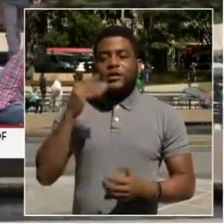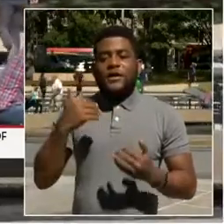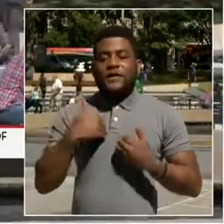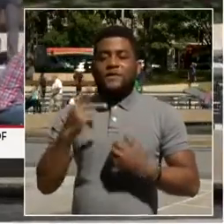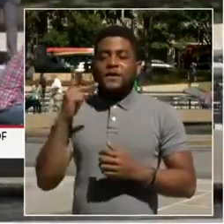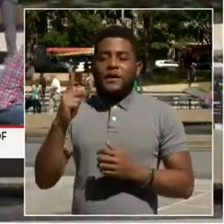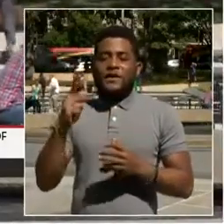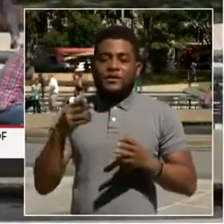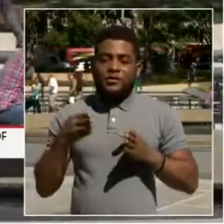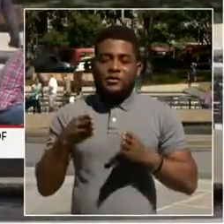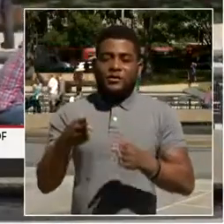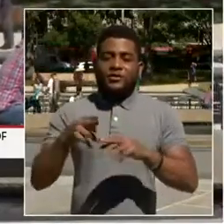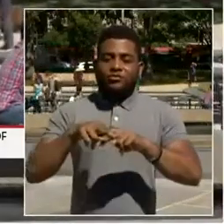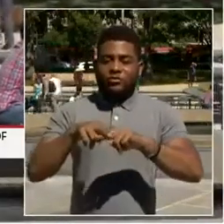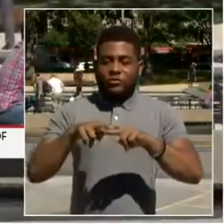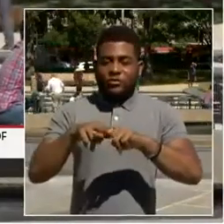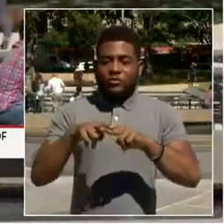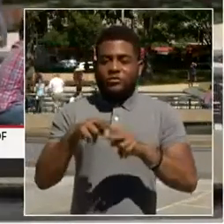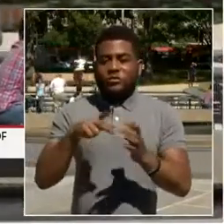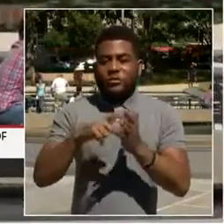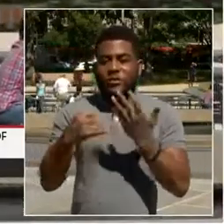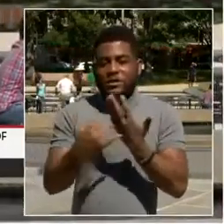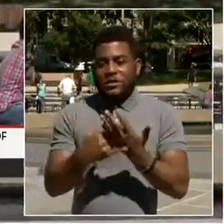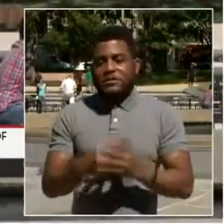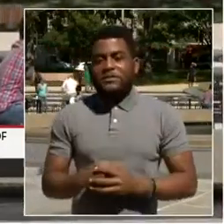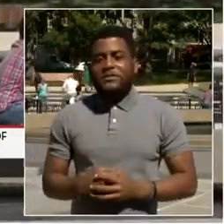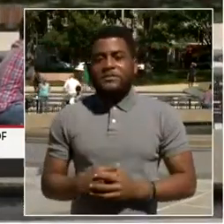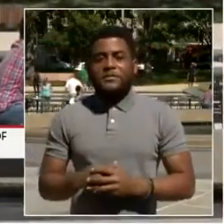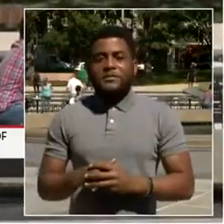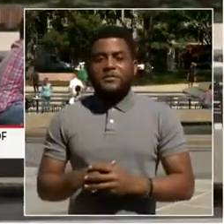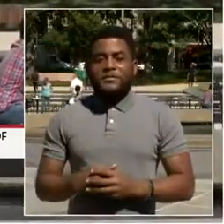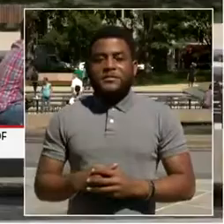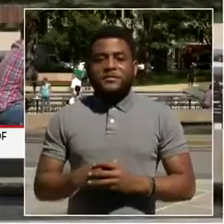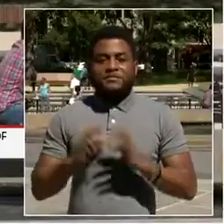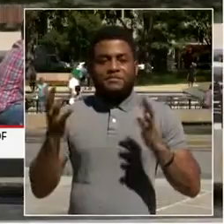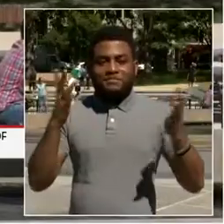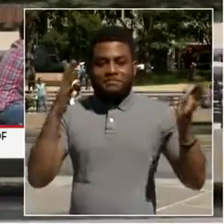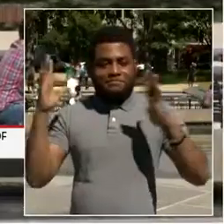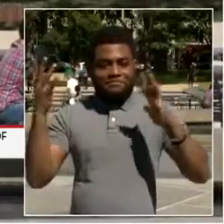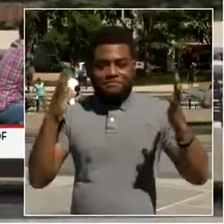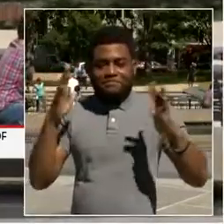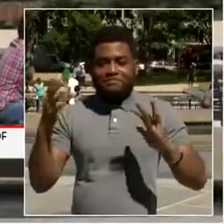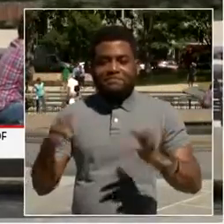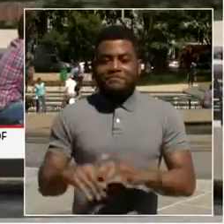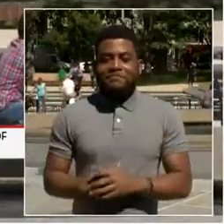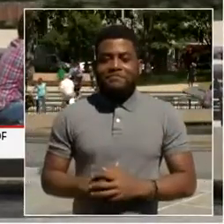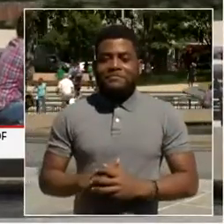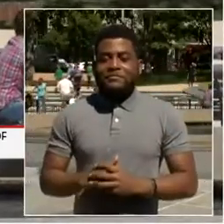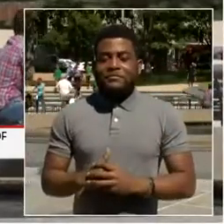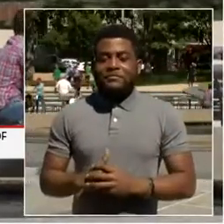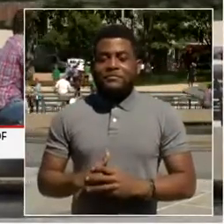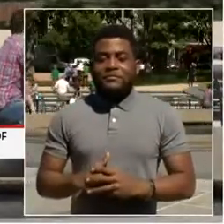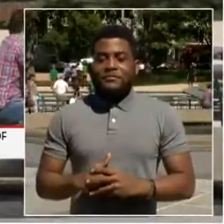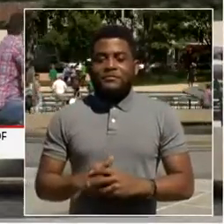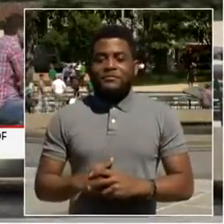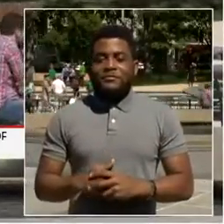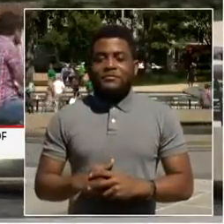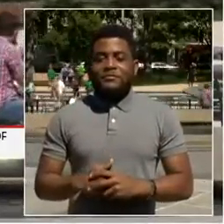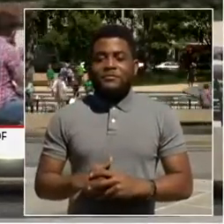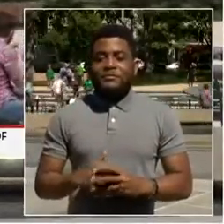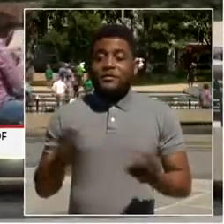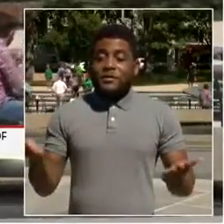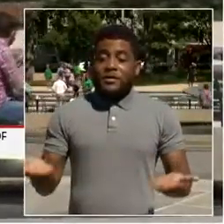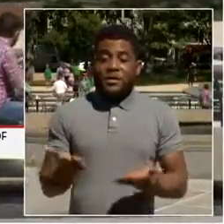big priority for the people of the District of Columbia. So we are here, we're proud, we're here